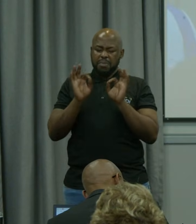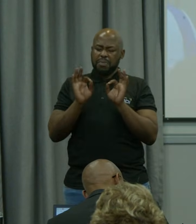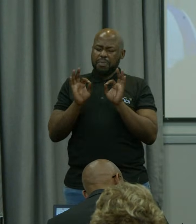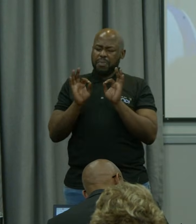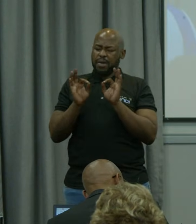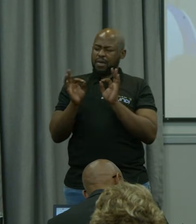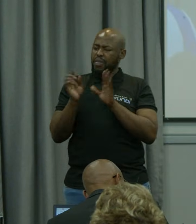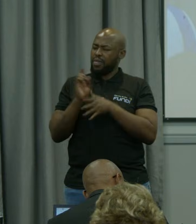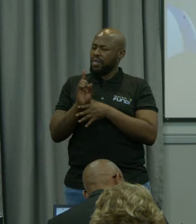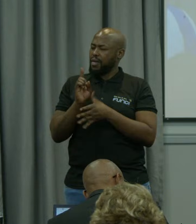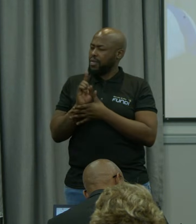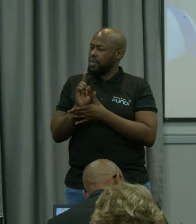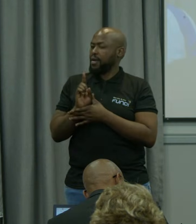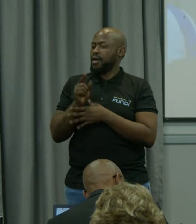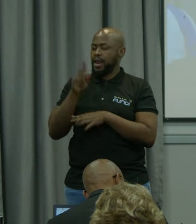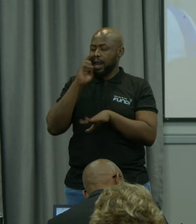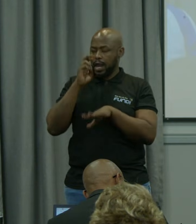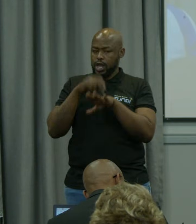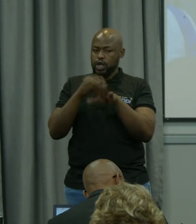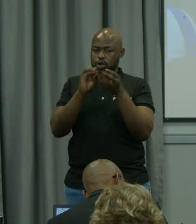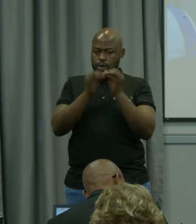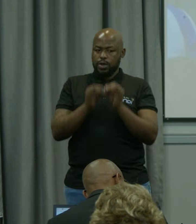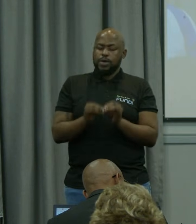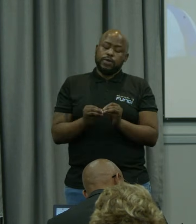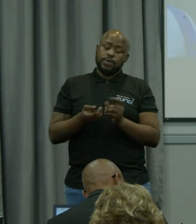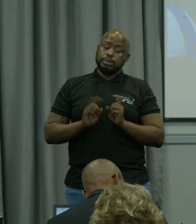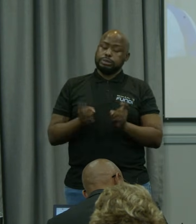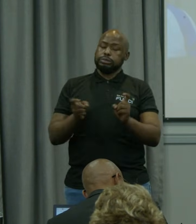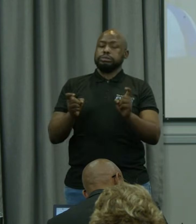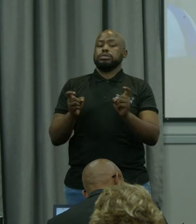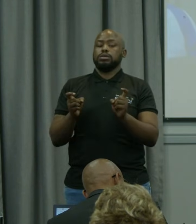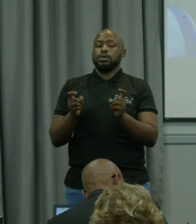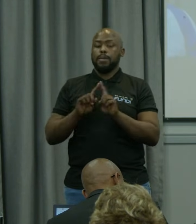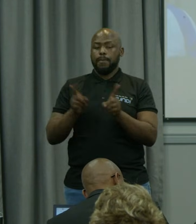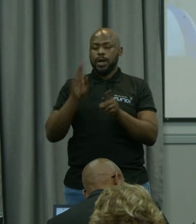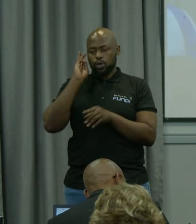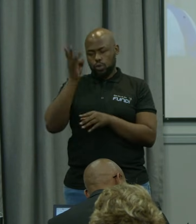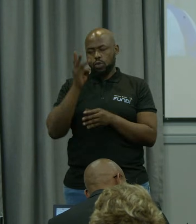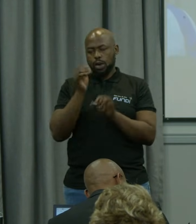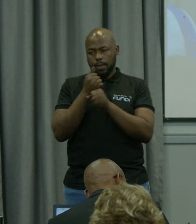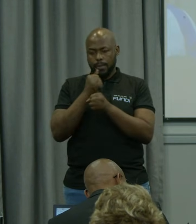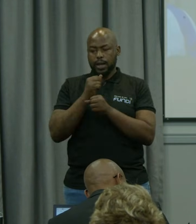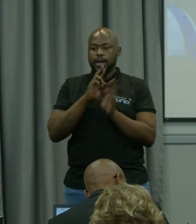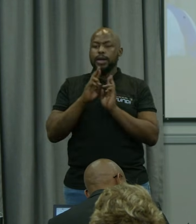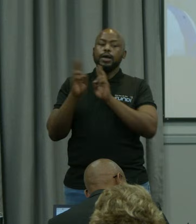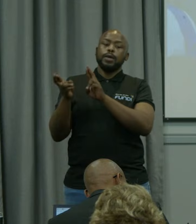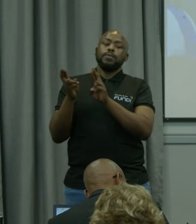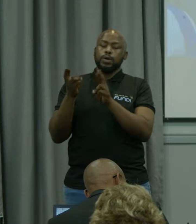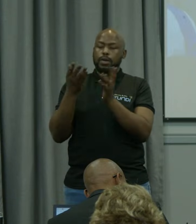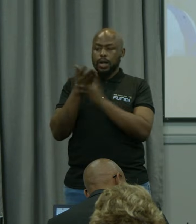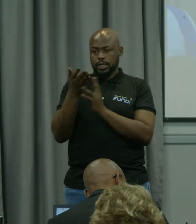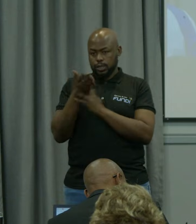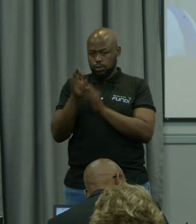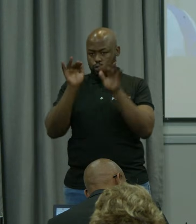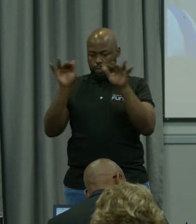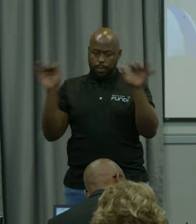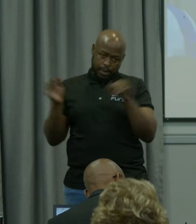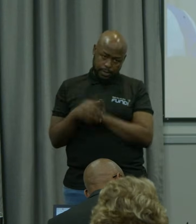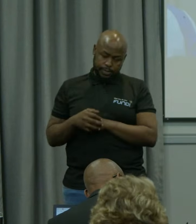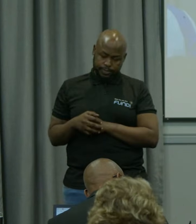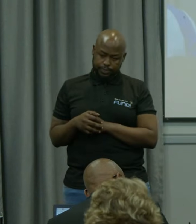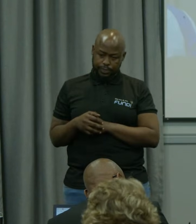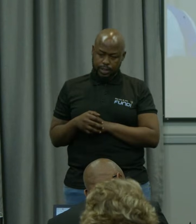and that needs to be corrected as a matter of urgency. But we will make the report accessible publicly because we